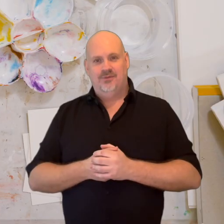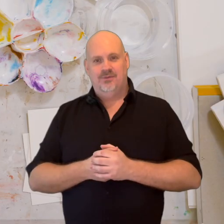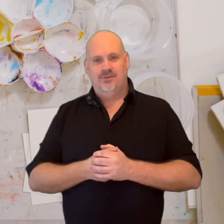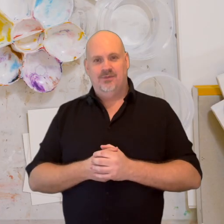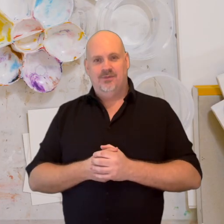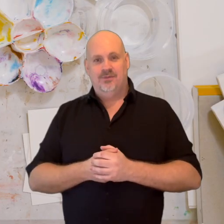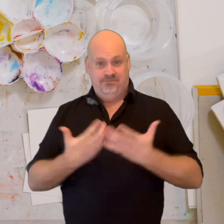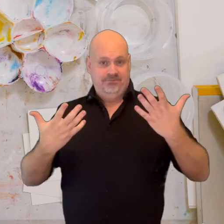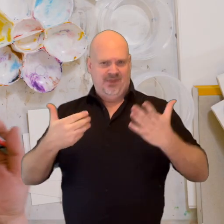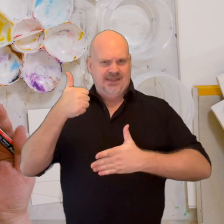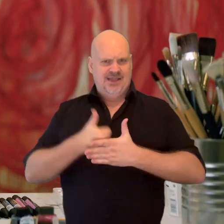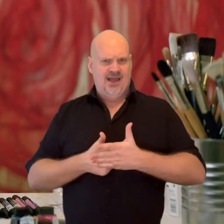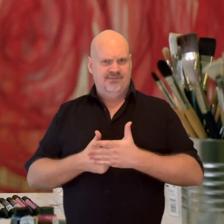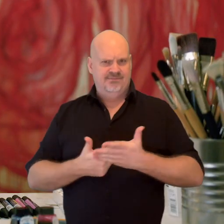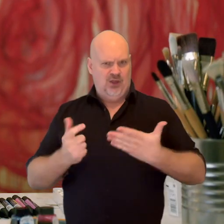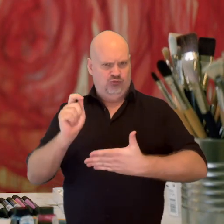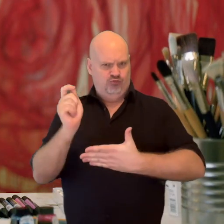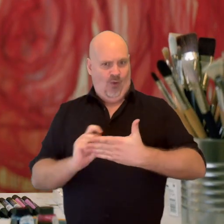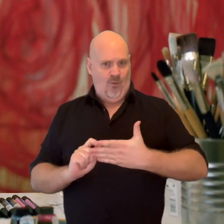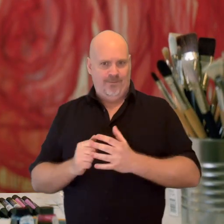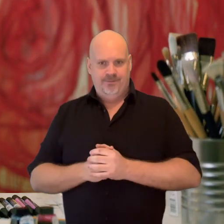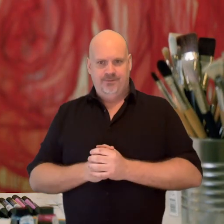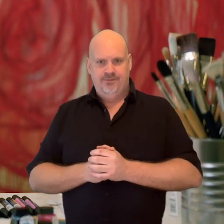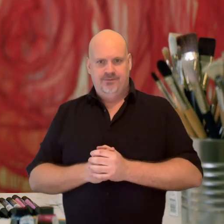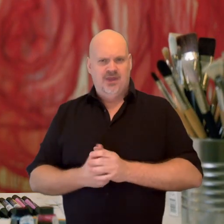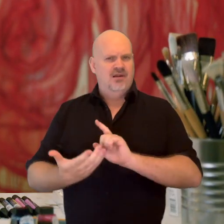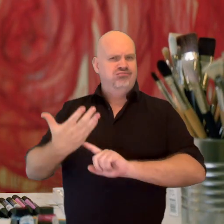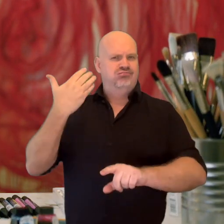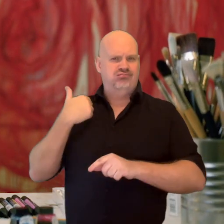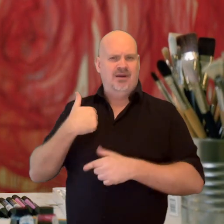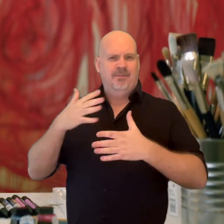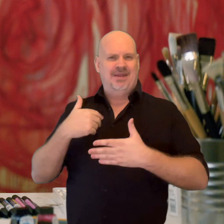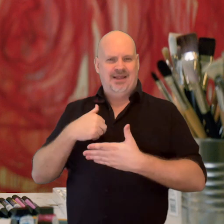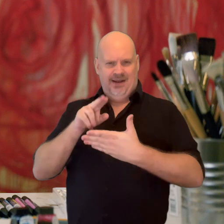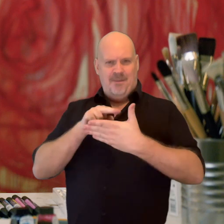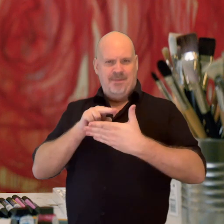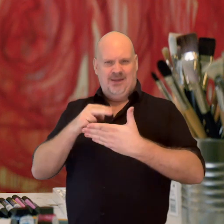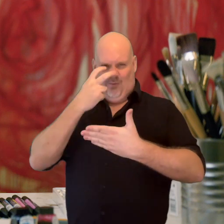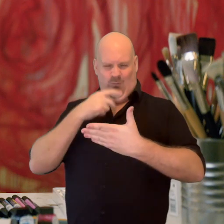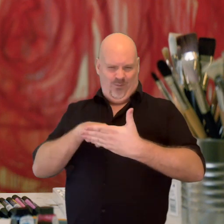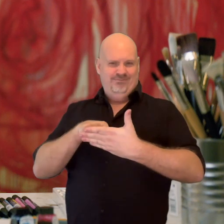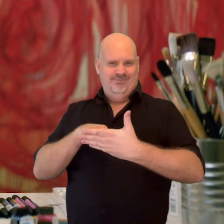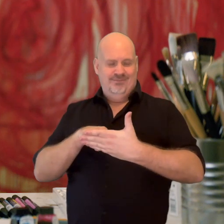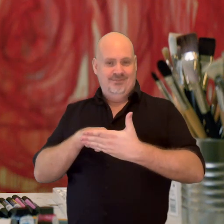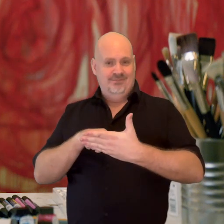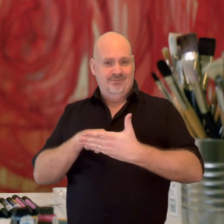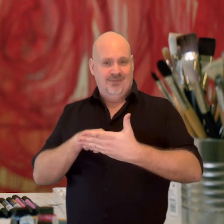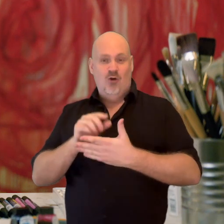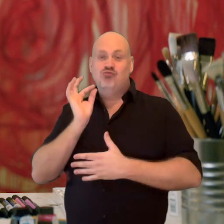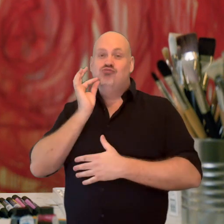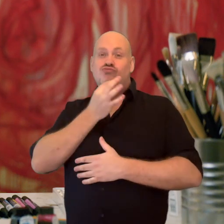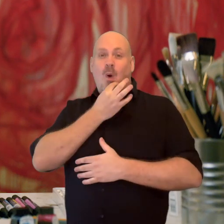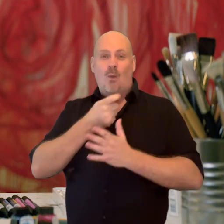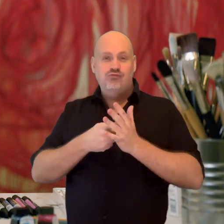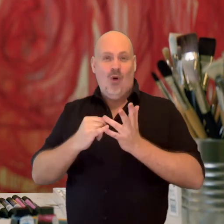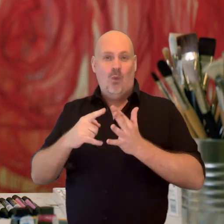Let's get to the actual drawing. This is an old painting I made a little while ago of a